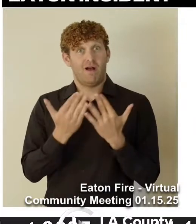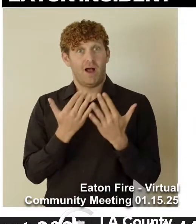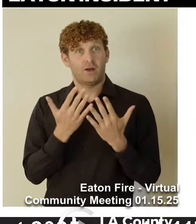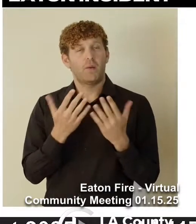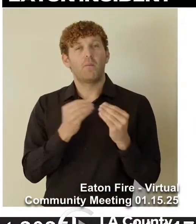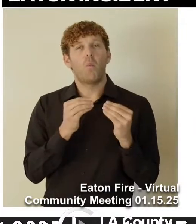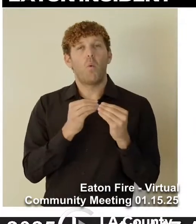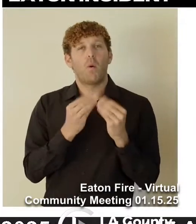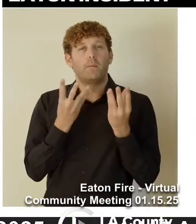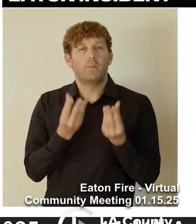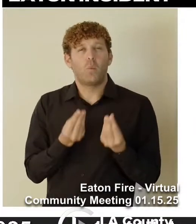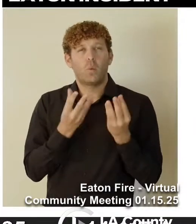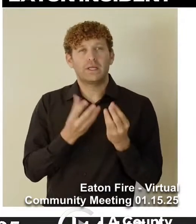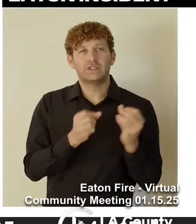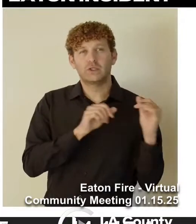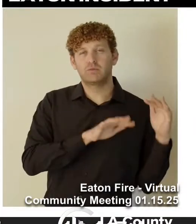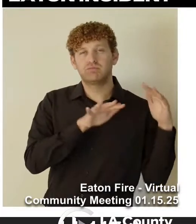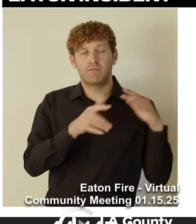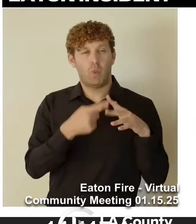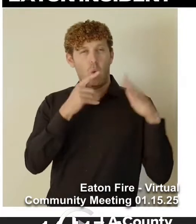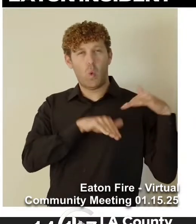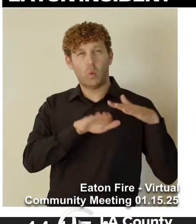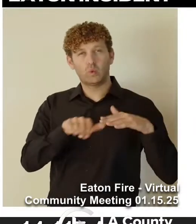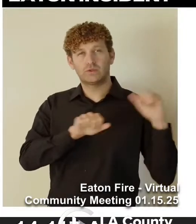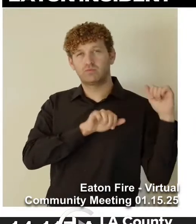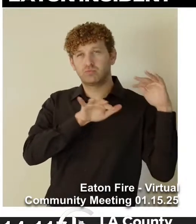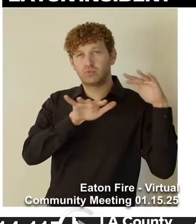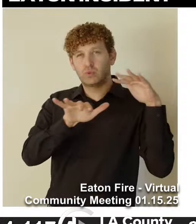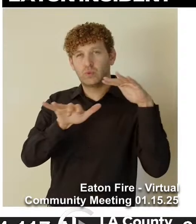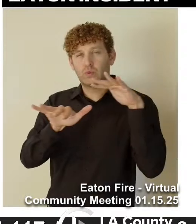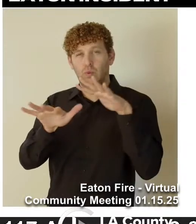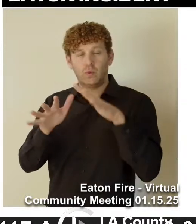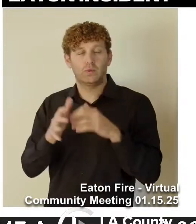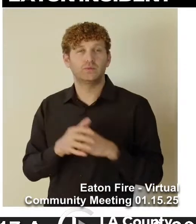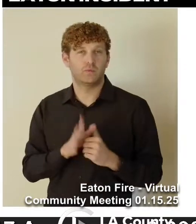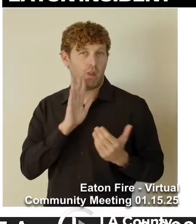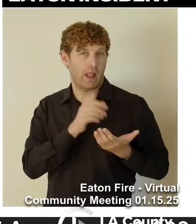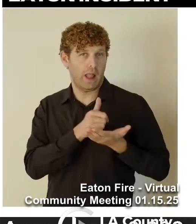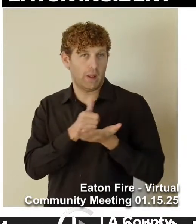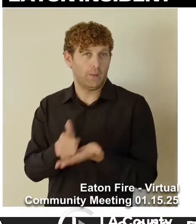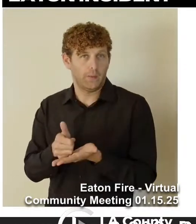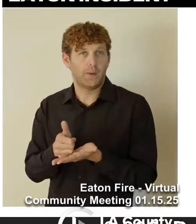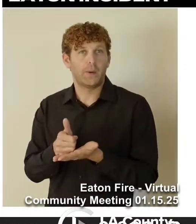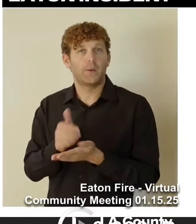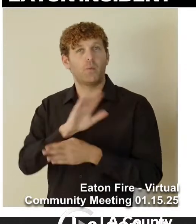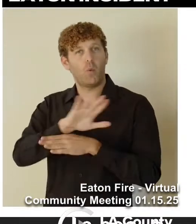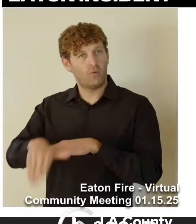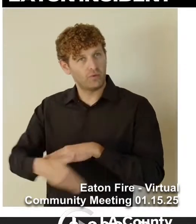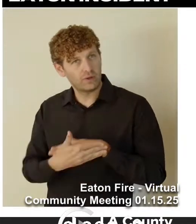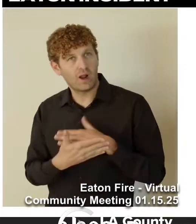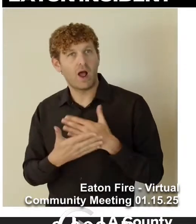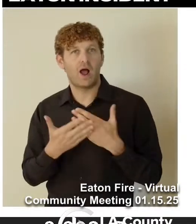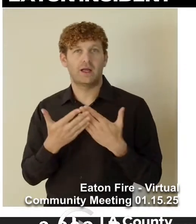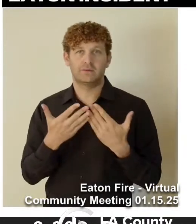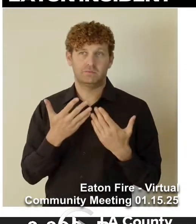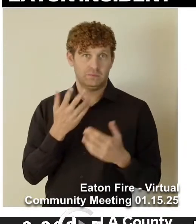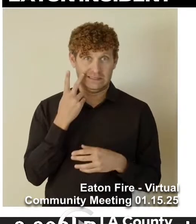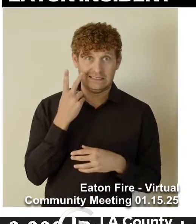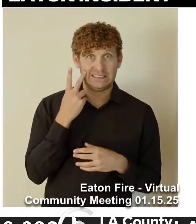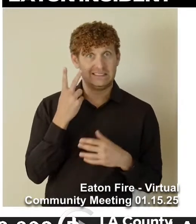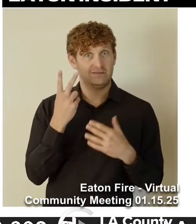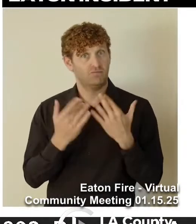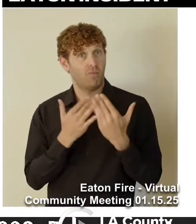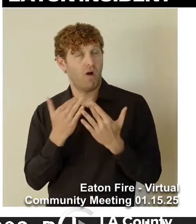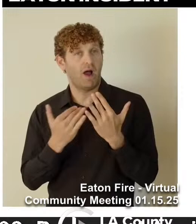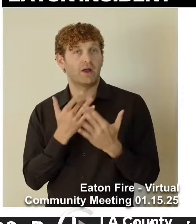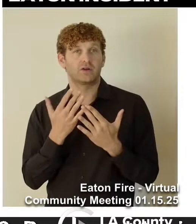from the ocean. So we're going to have, by far, the best overnight recoveries that we've seen on this fire so far, and that means the humidity